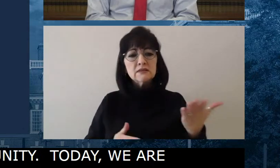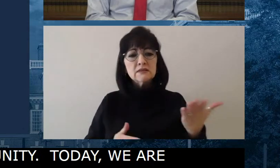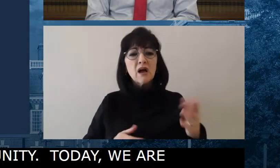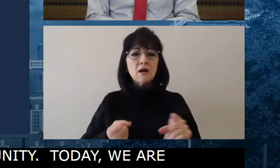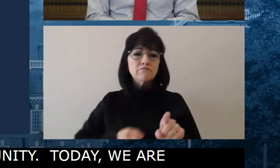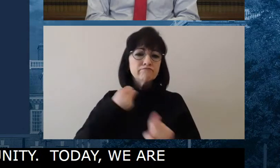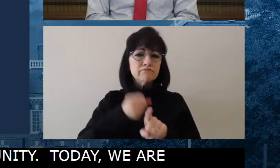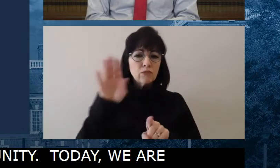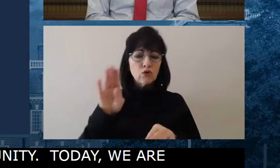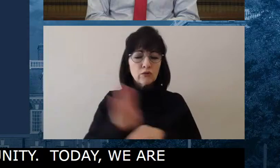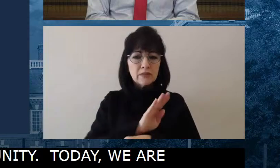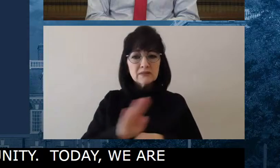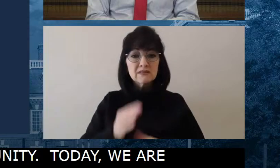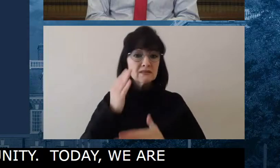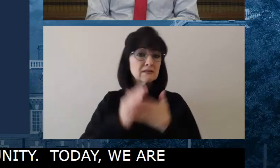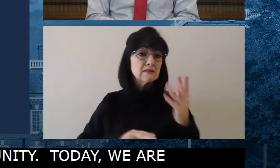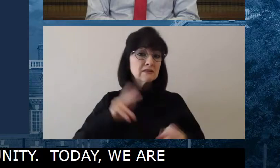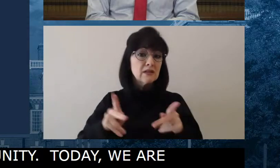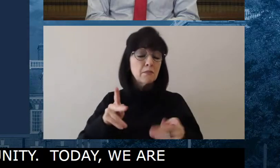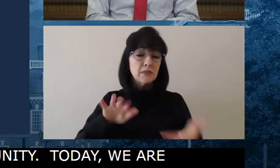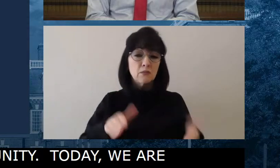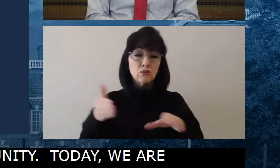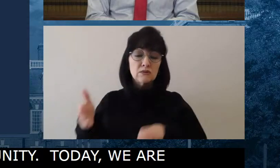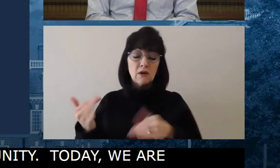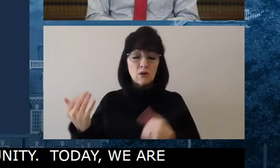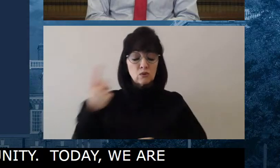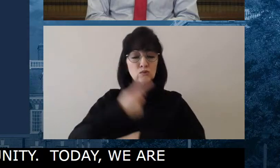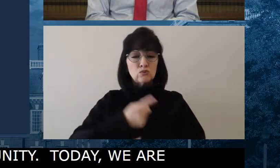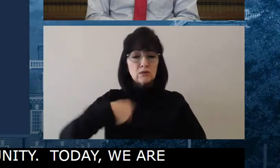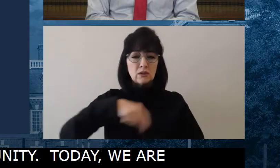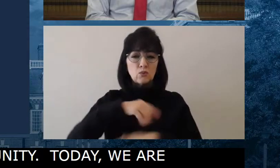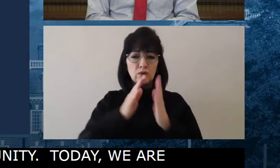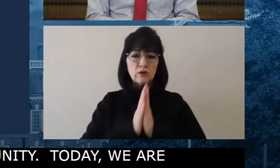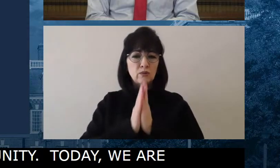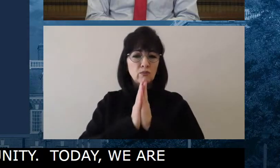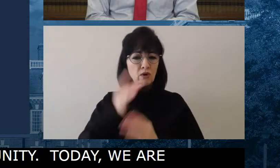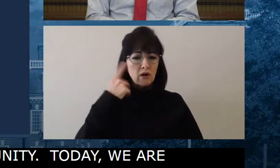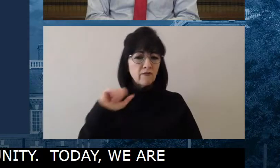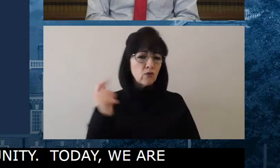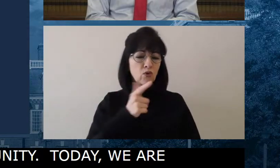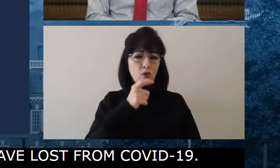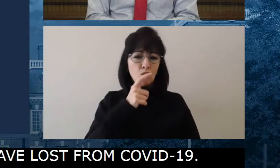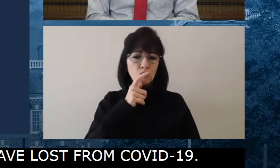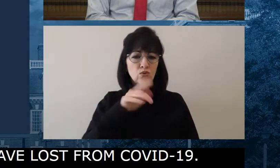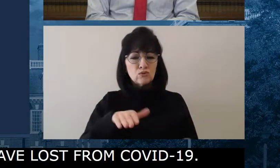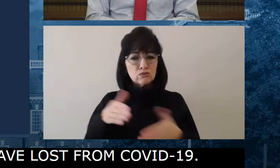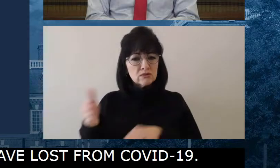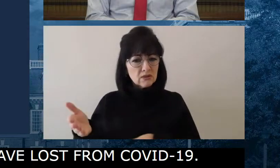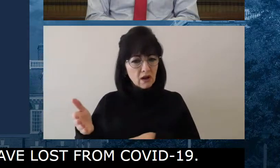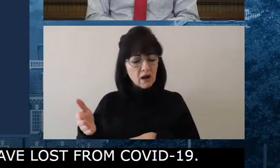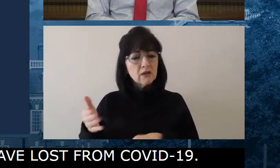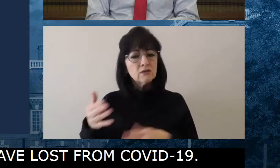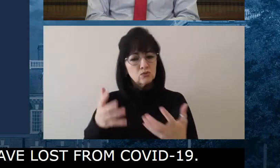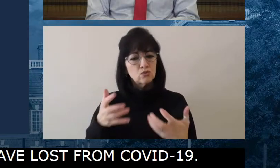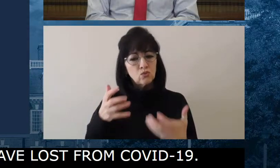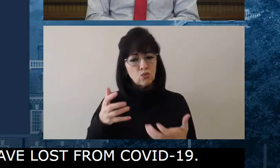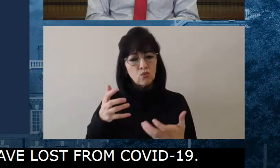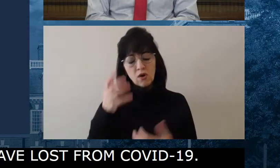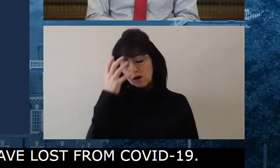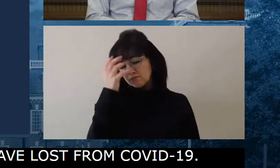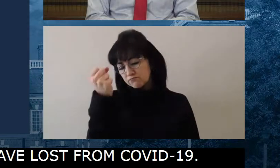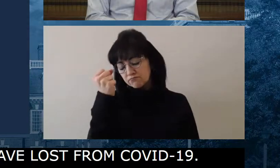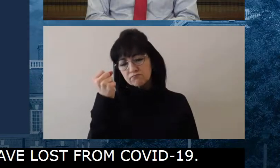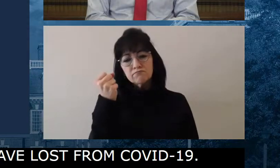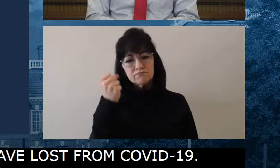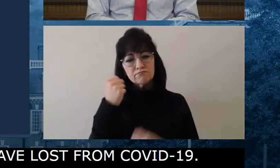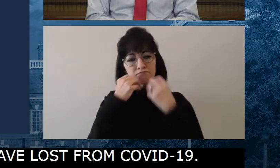pray for those who have died, to remember them, and to redouble our efforts to make sure